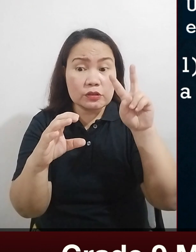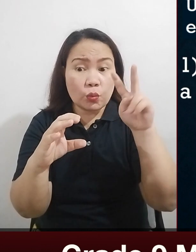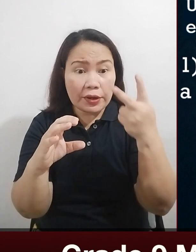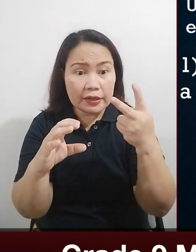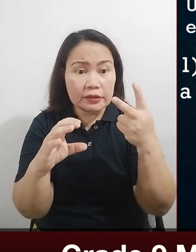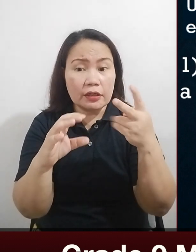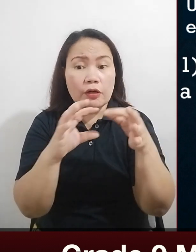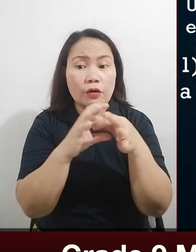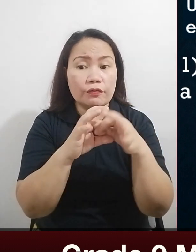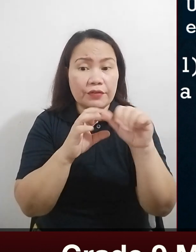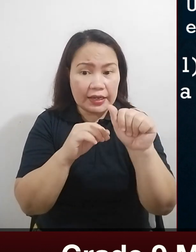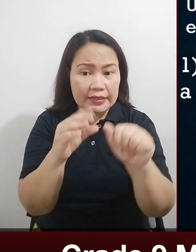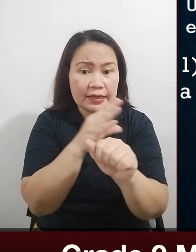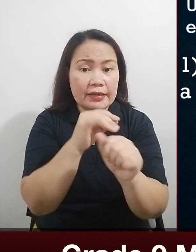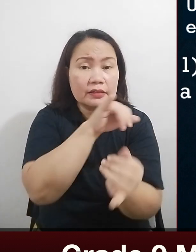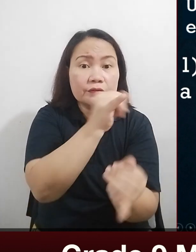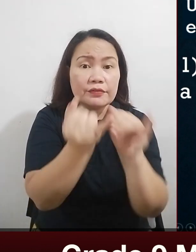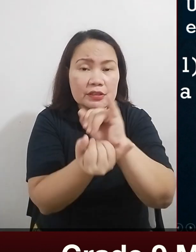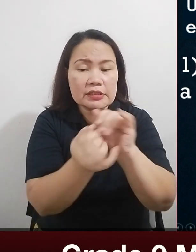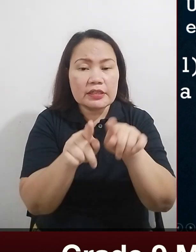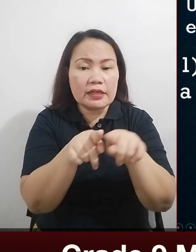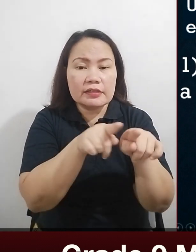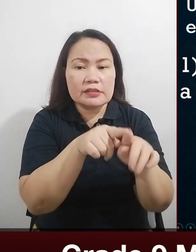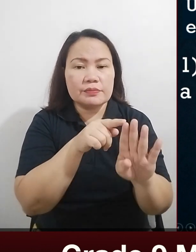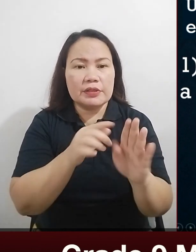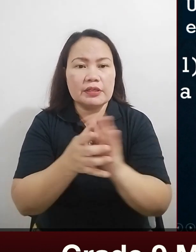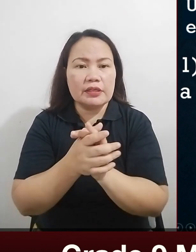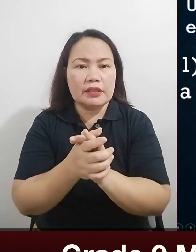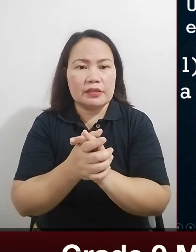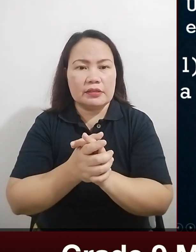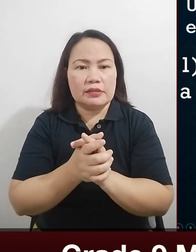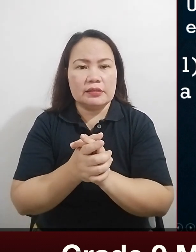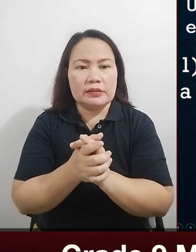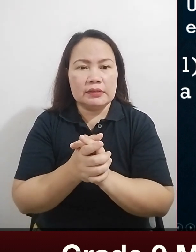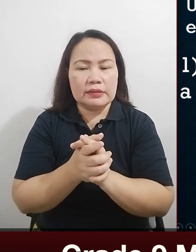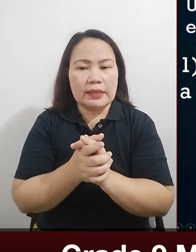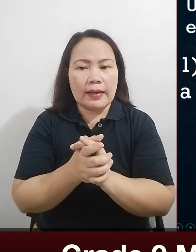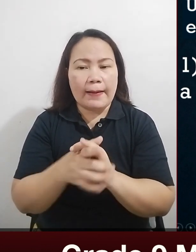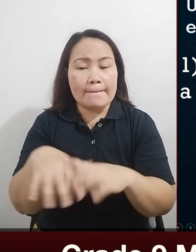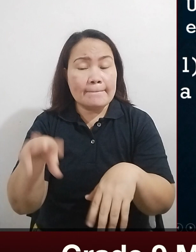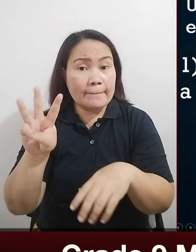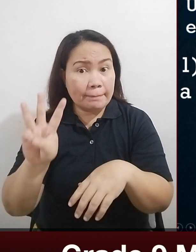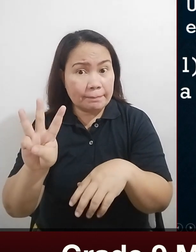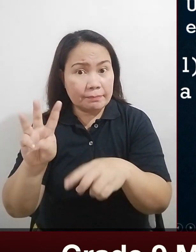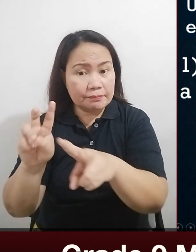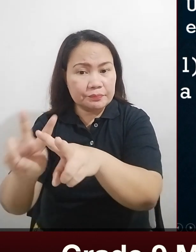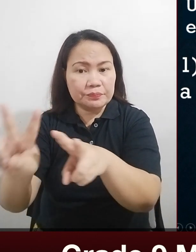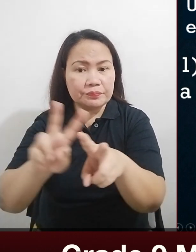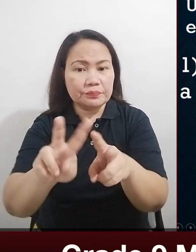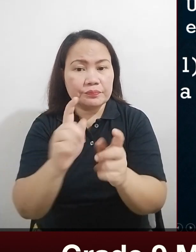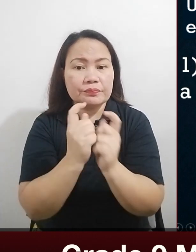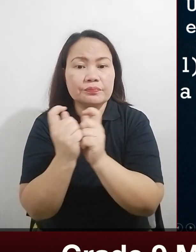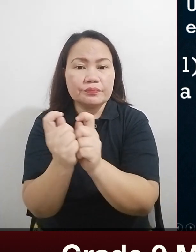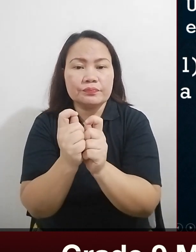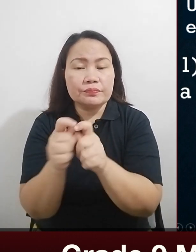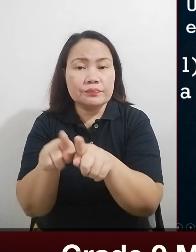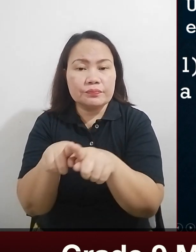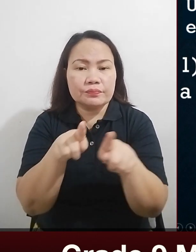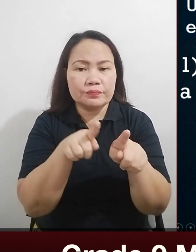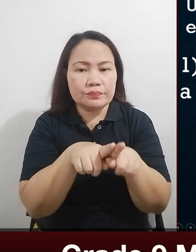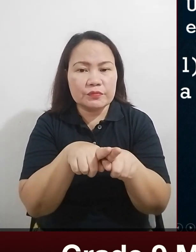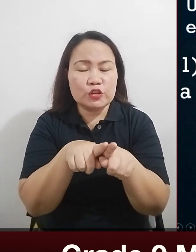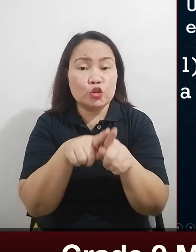So, isa-isahin natin. So, dito muna tayo sa una. So, your W varies jointly as C. So,